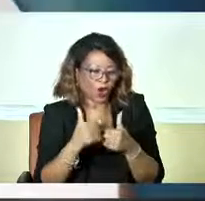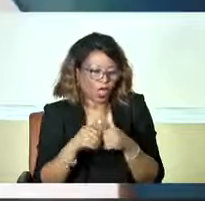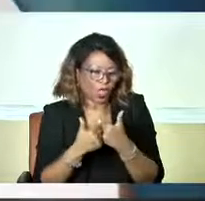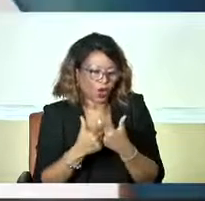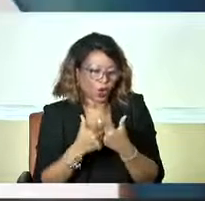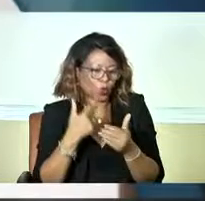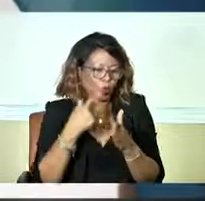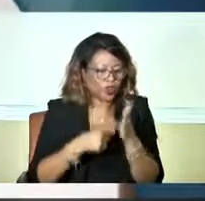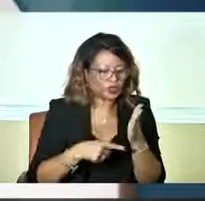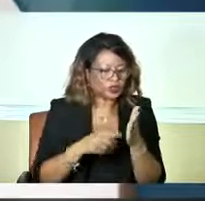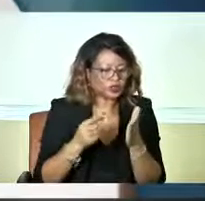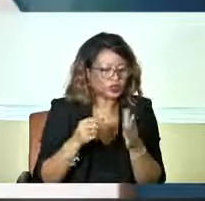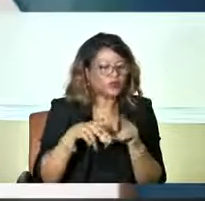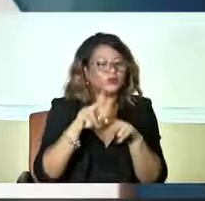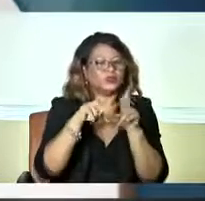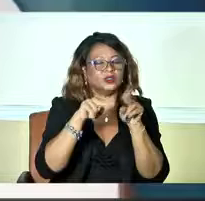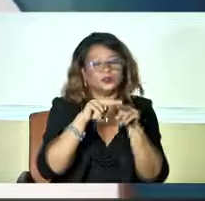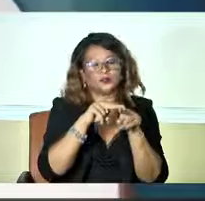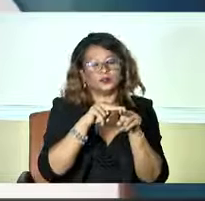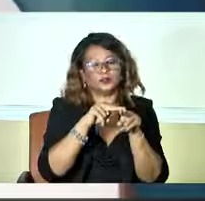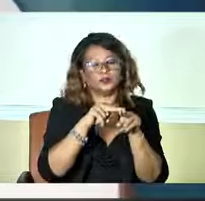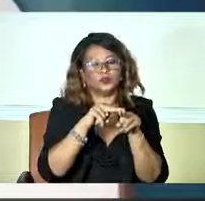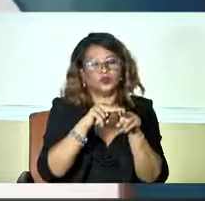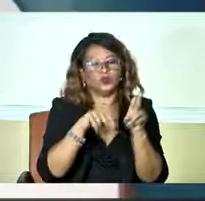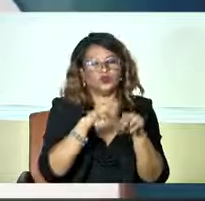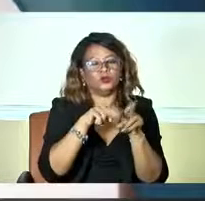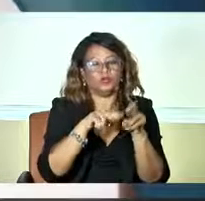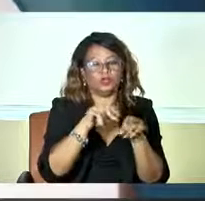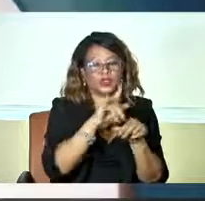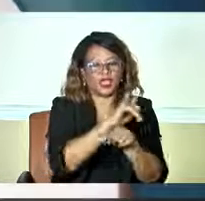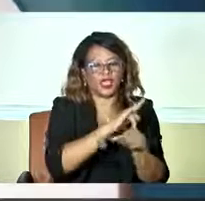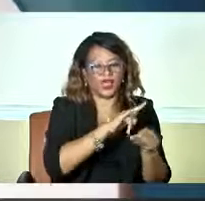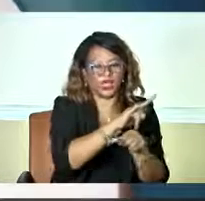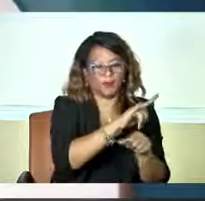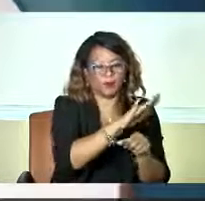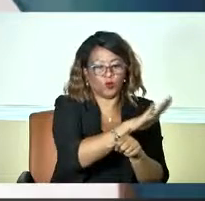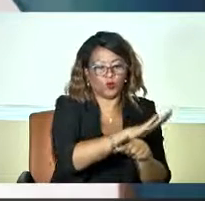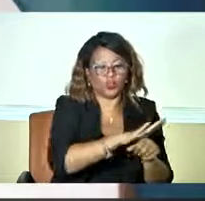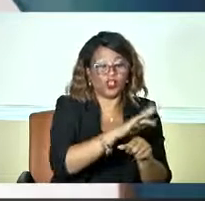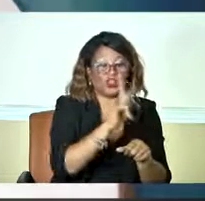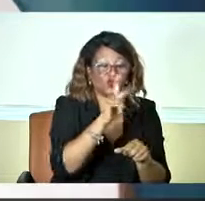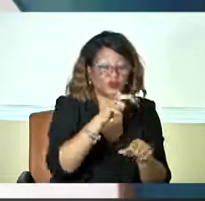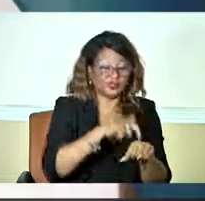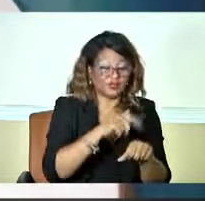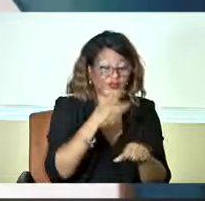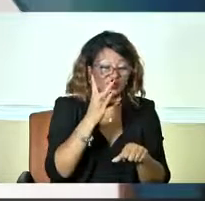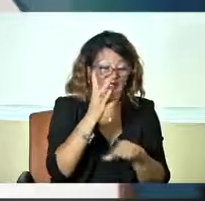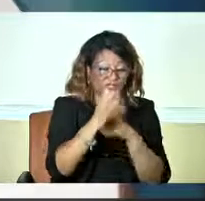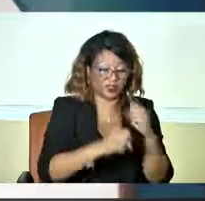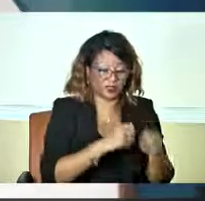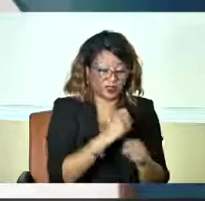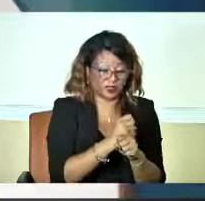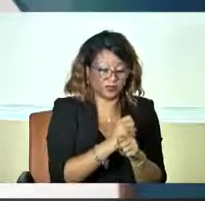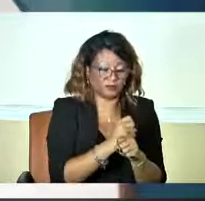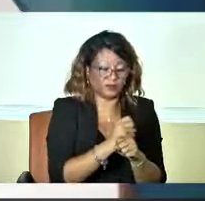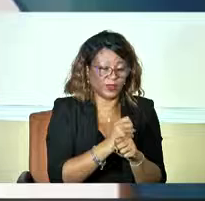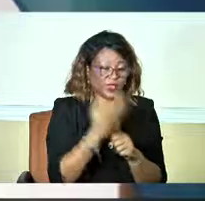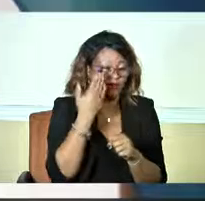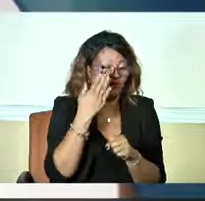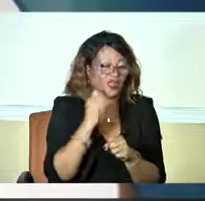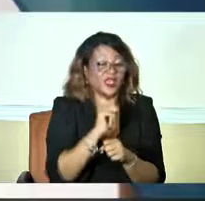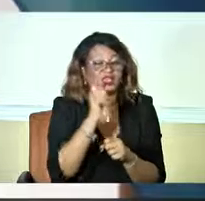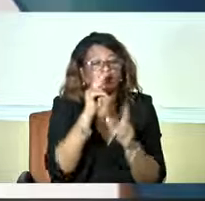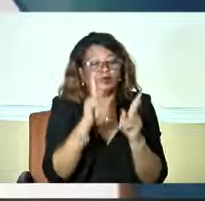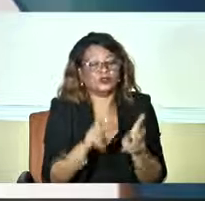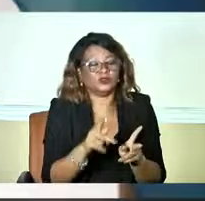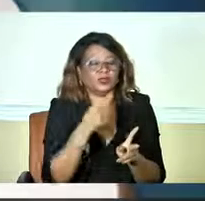we rebuild, because we've rebuilt that airport 3 times in 7 years. And so I don't know of anybody who would